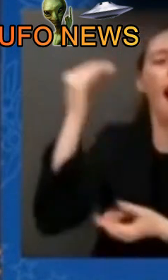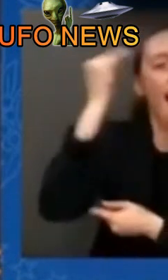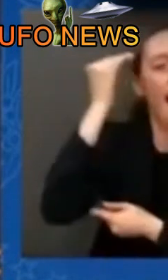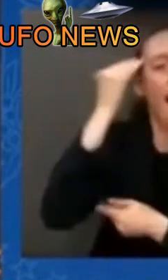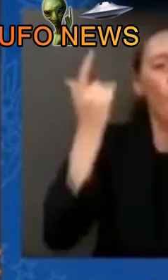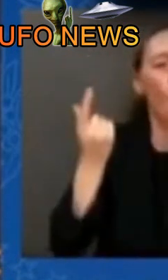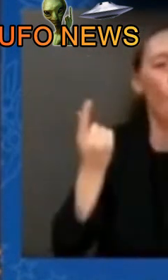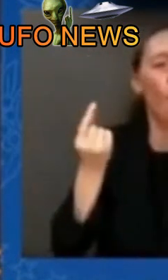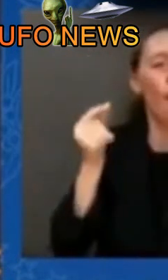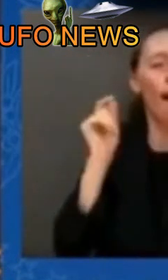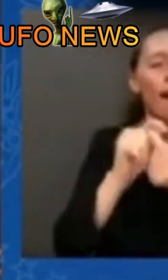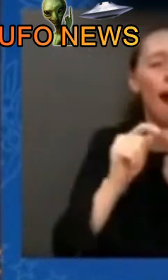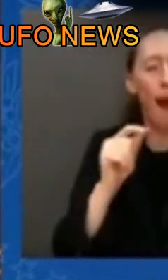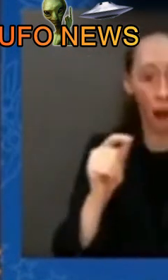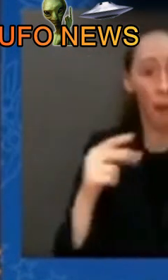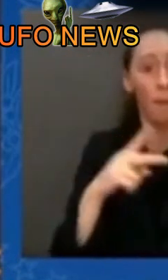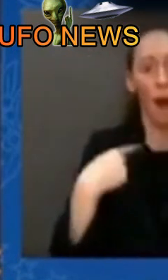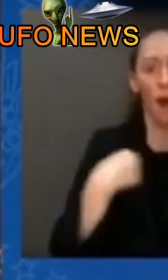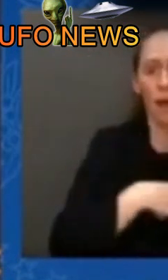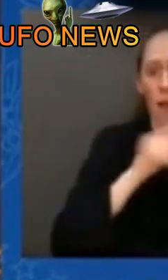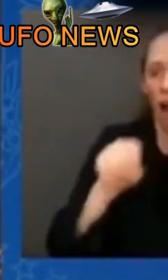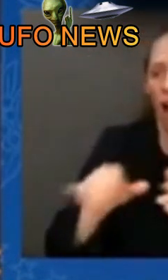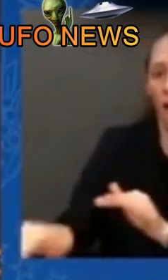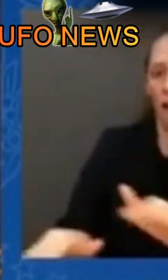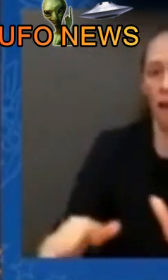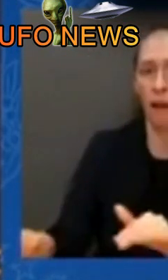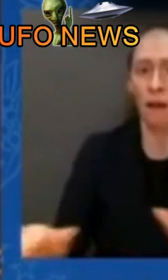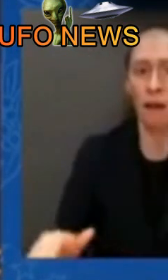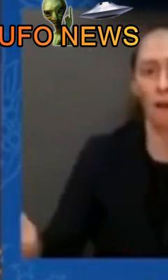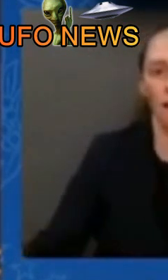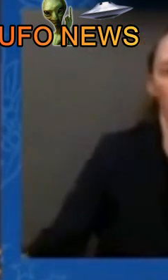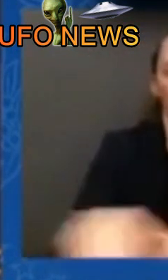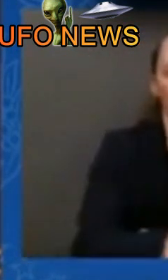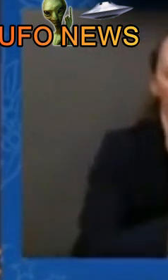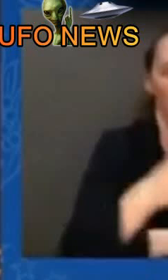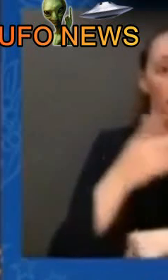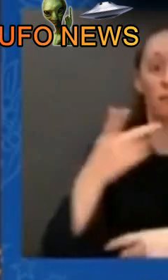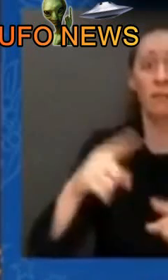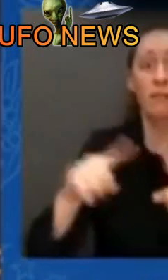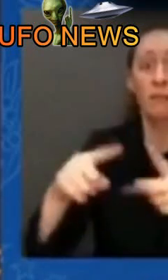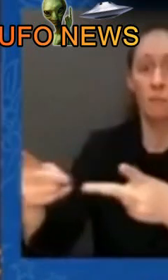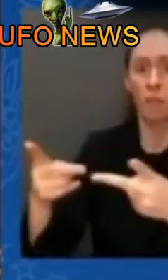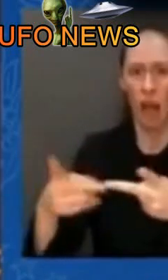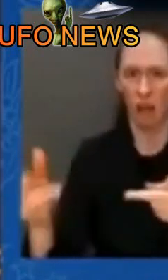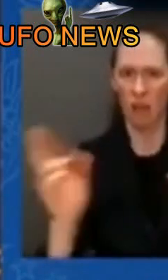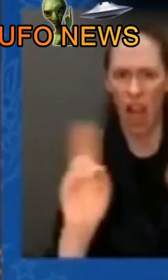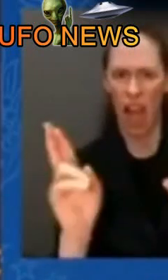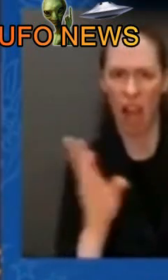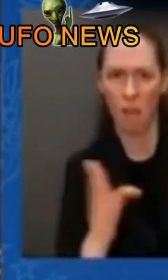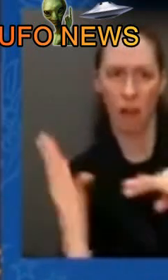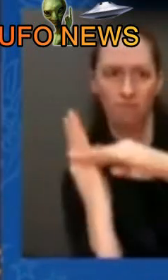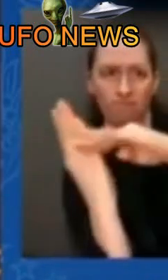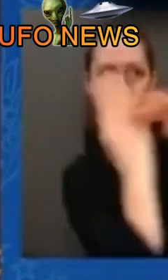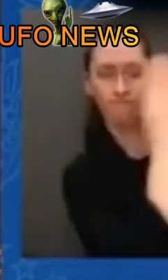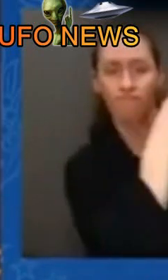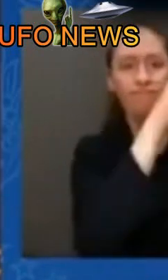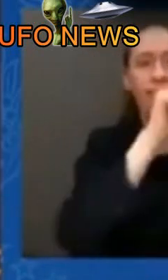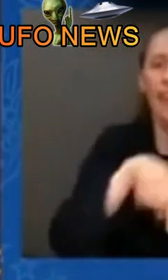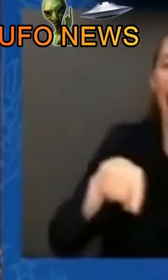waited until it was safely over water, which would not only protect civilians, but also enable us to recover substantial